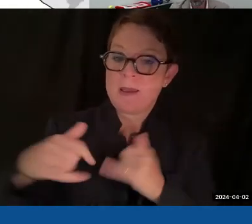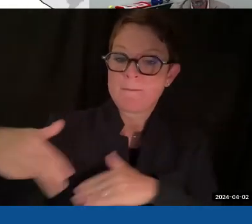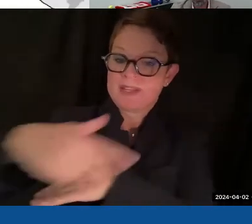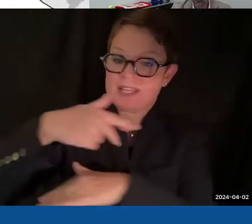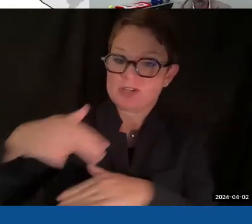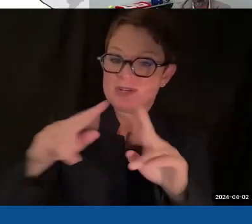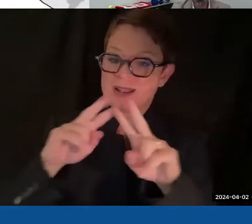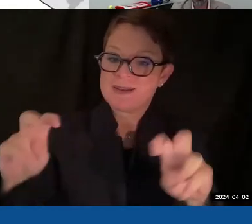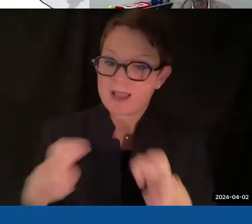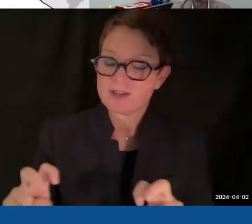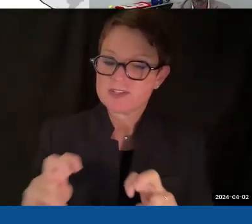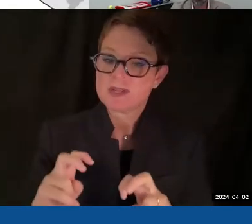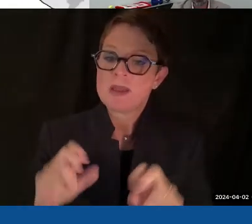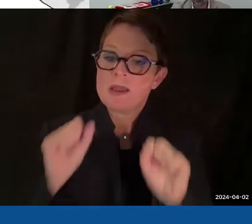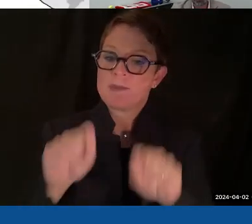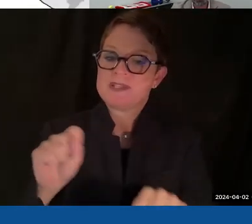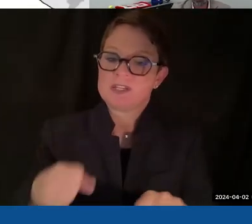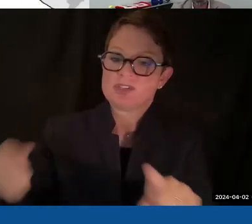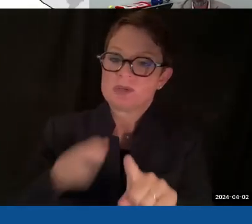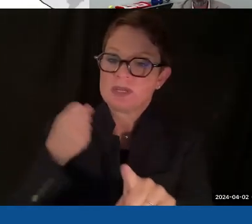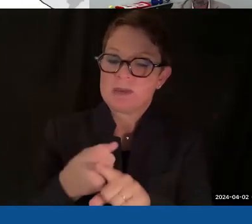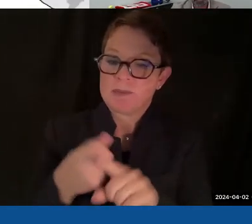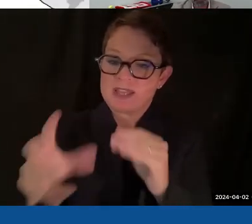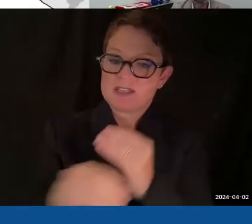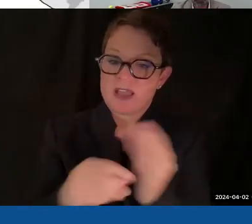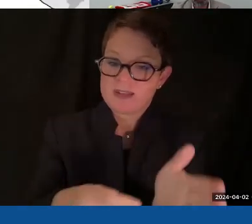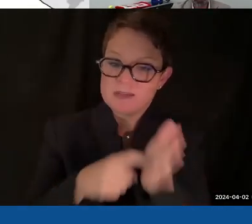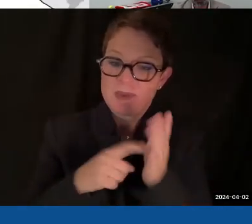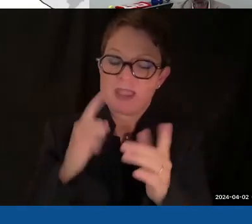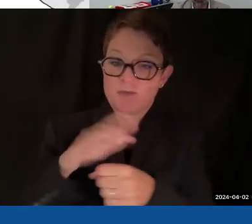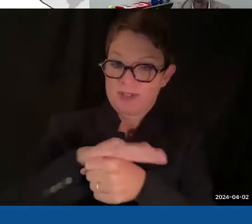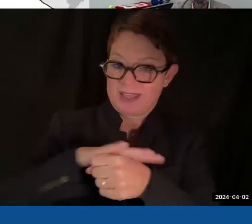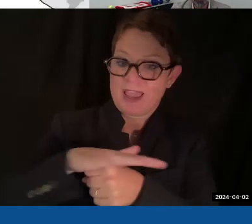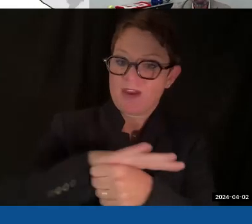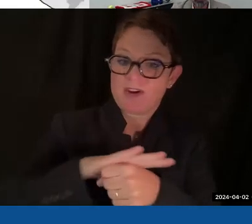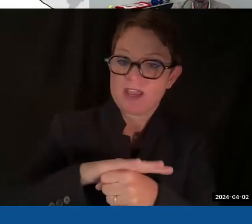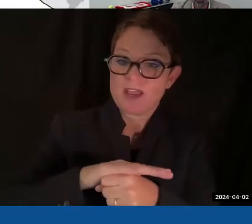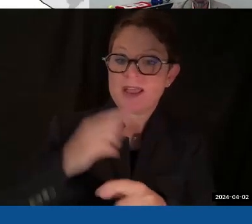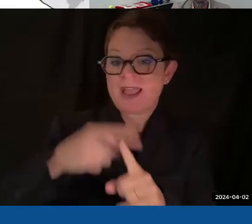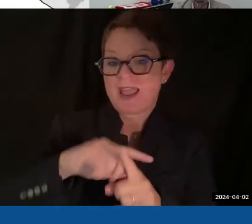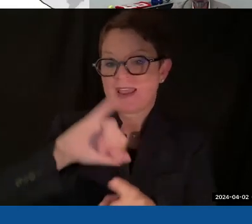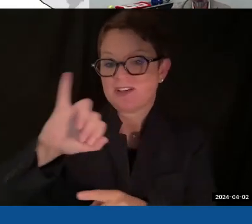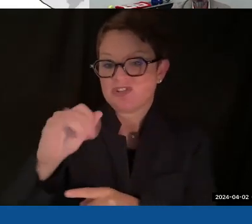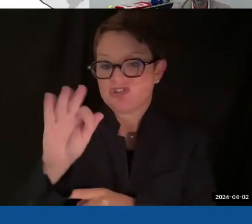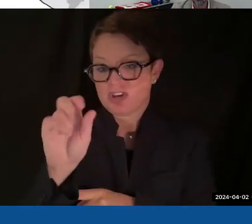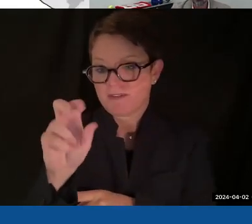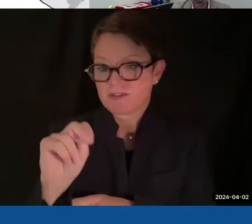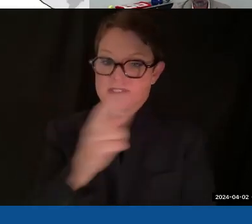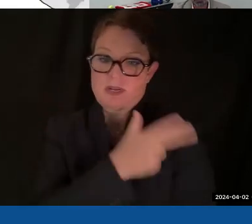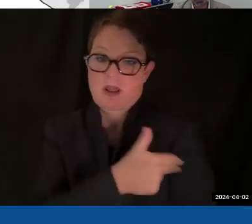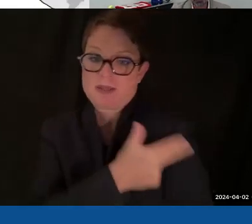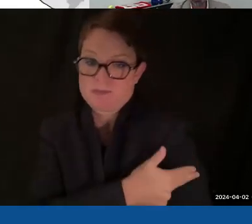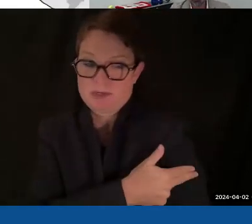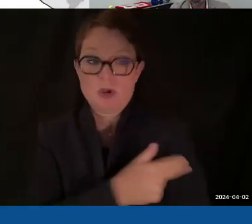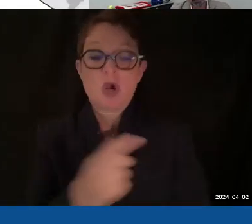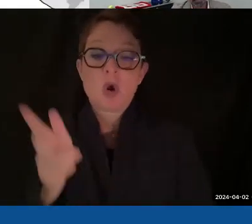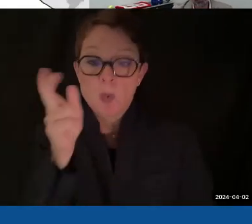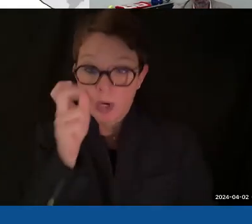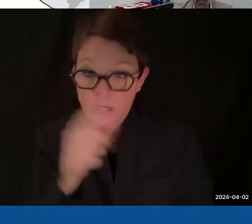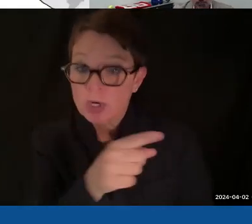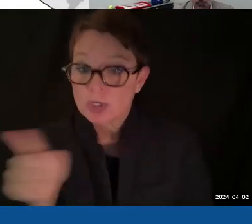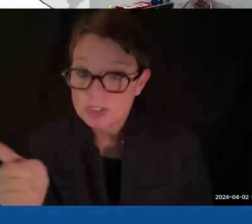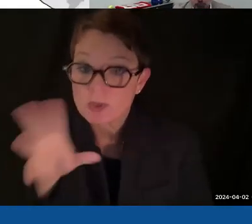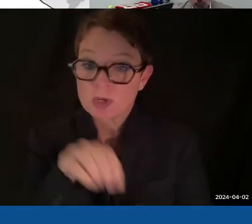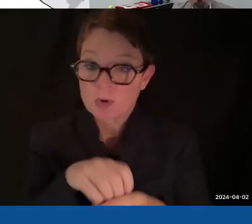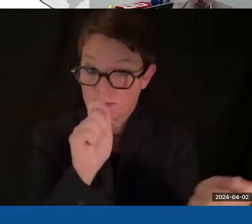are we doing to understand potential impacts of added demand on the area and Jefferson Hospital? We heard you and have